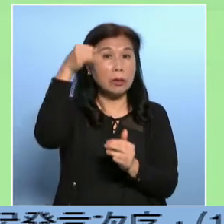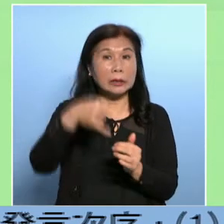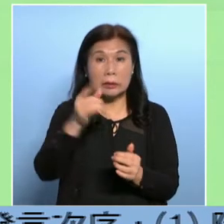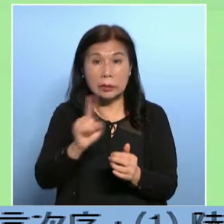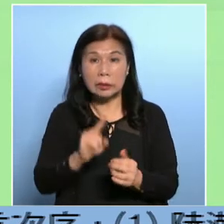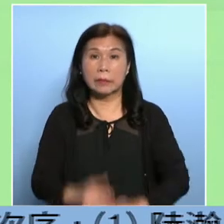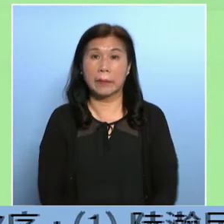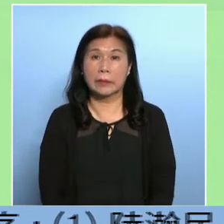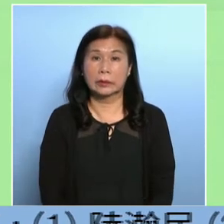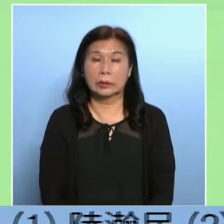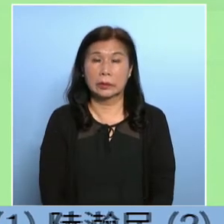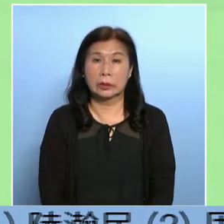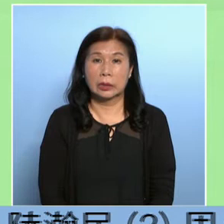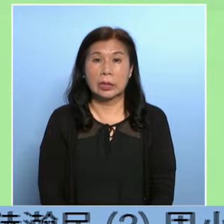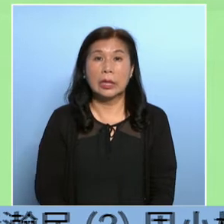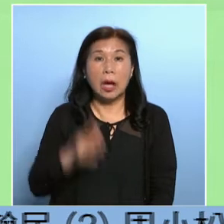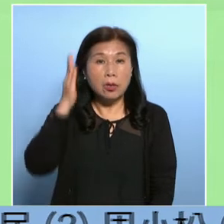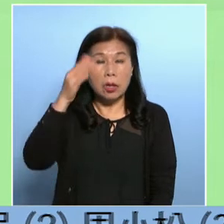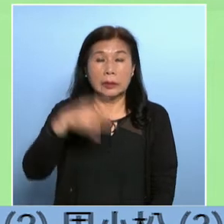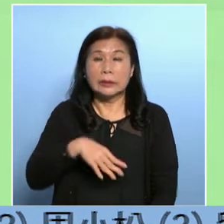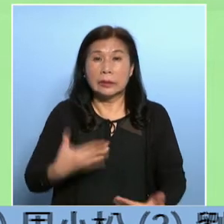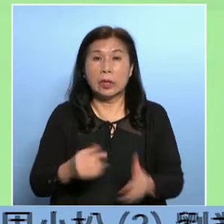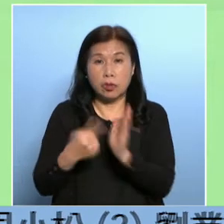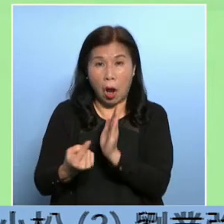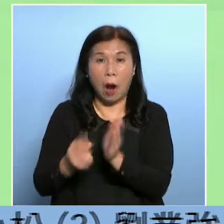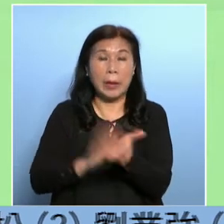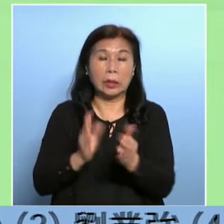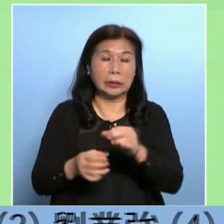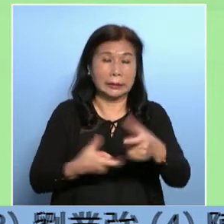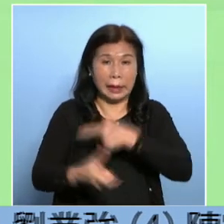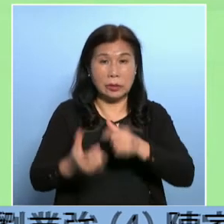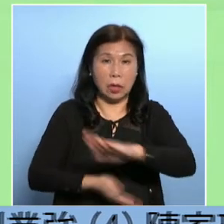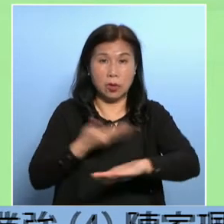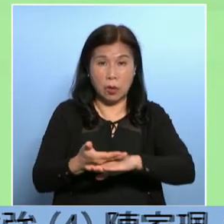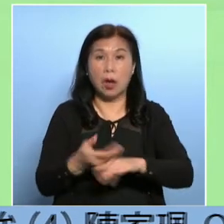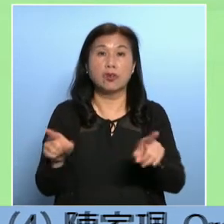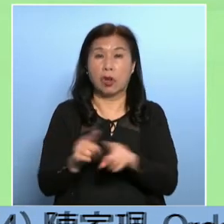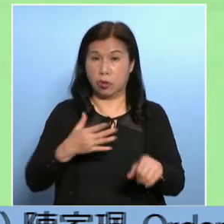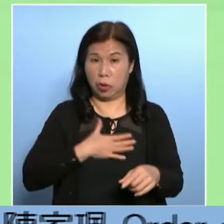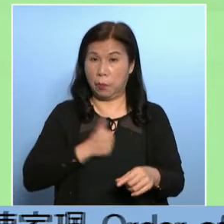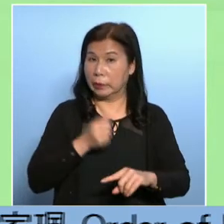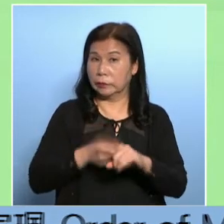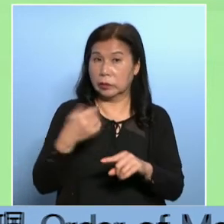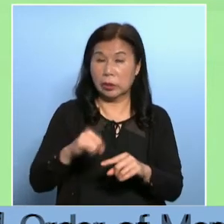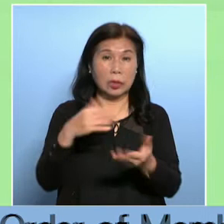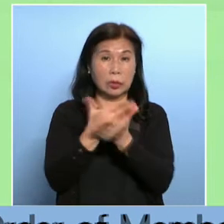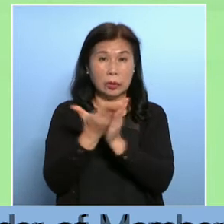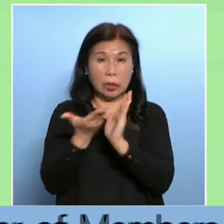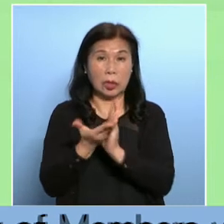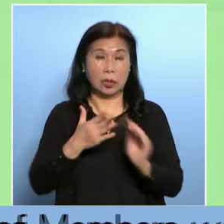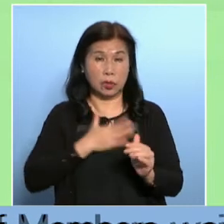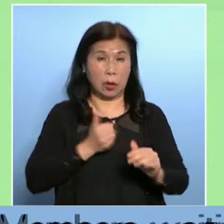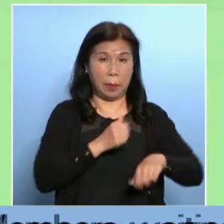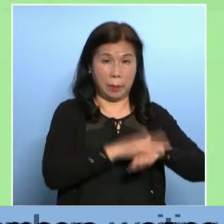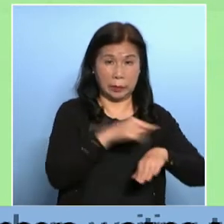about epidemic, but not talk about the future vision. And we have to be prepared for the